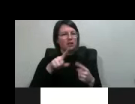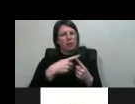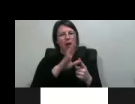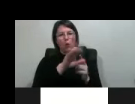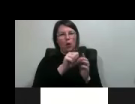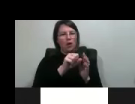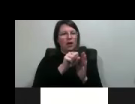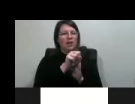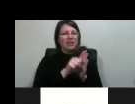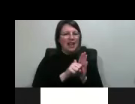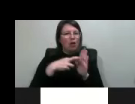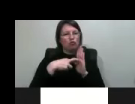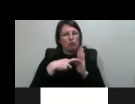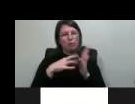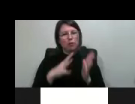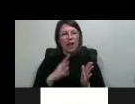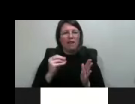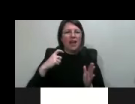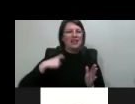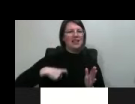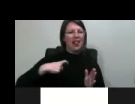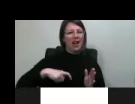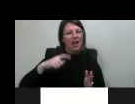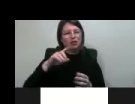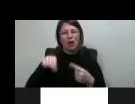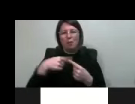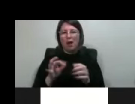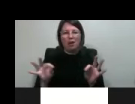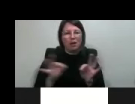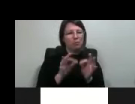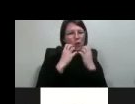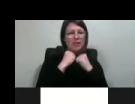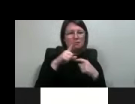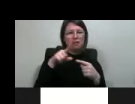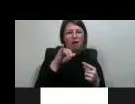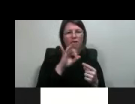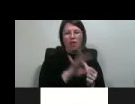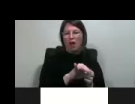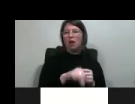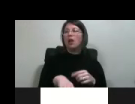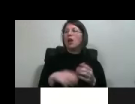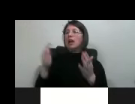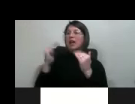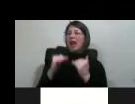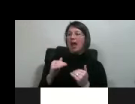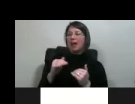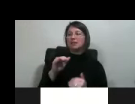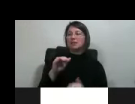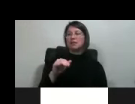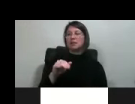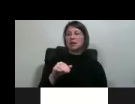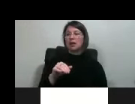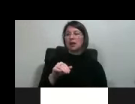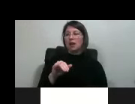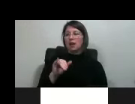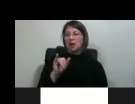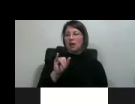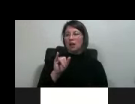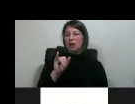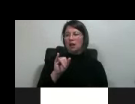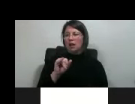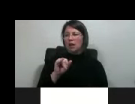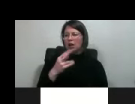delegation, in the importance of that. Next, I'm going to ask to unmute Isaac Harvey Wolf.